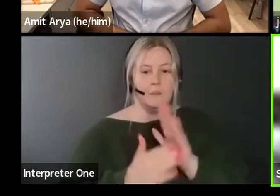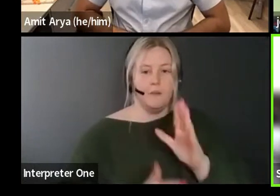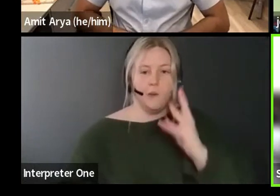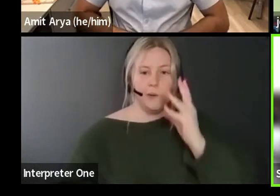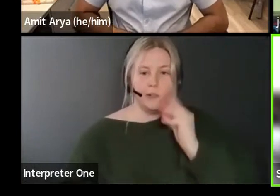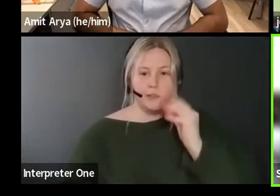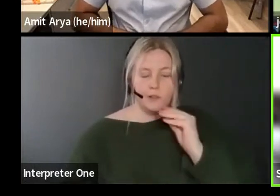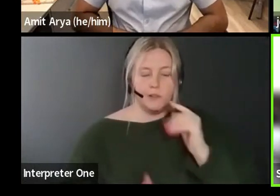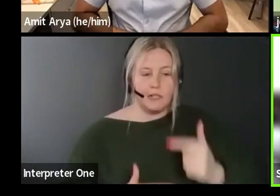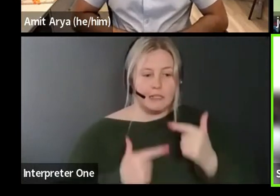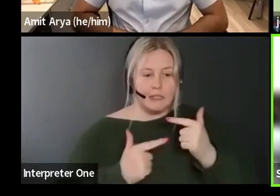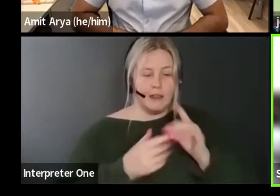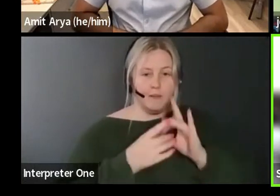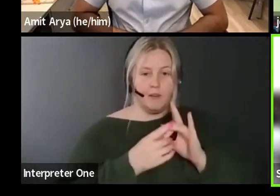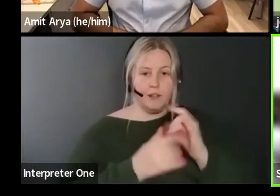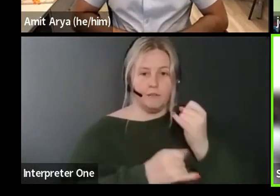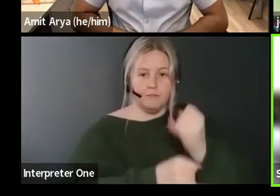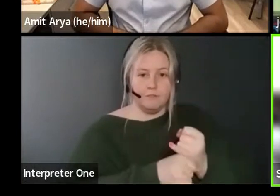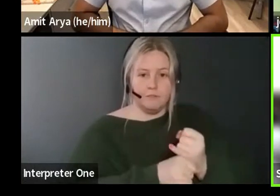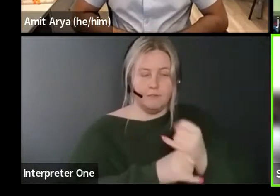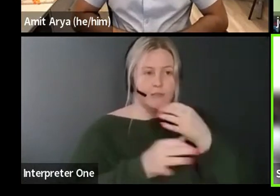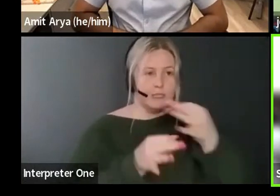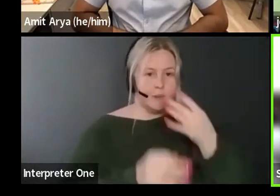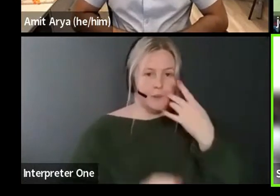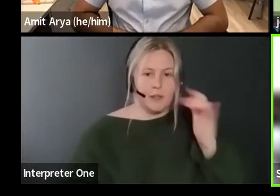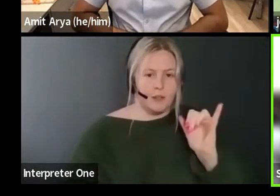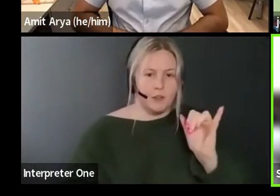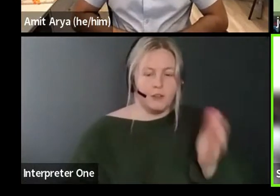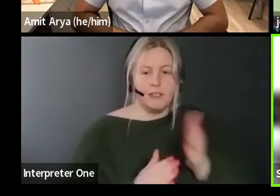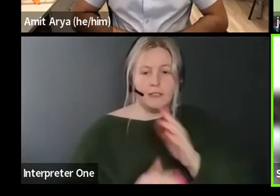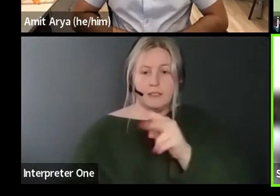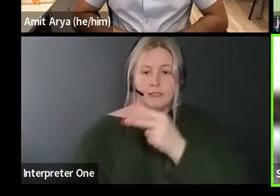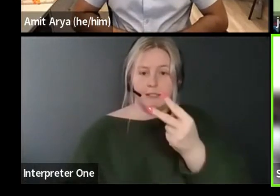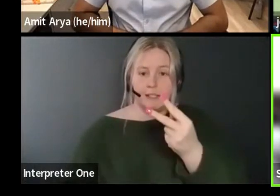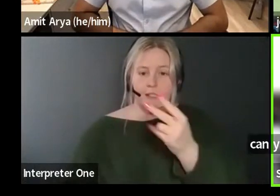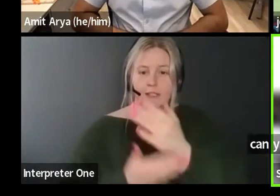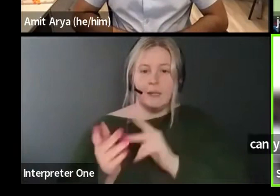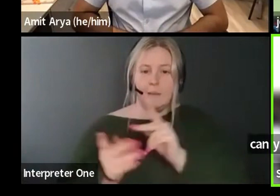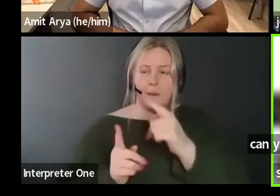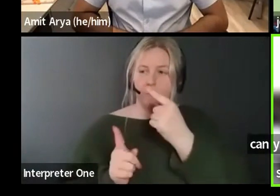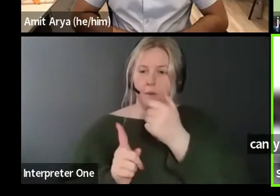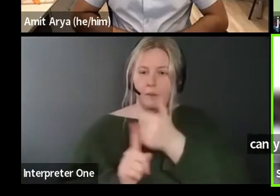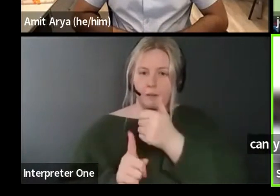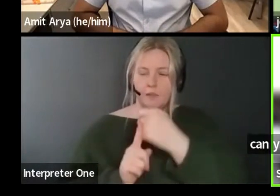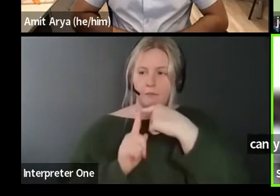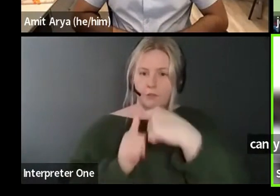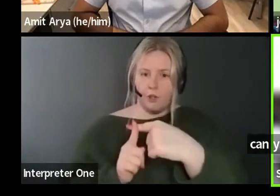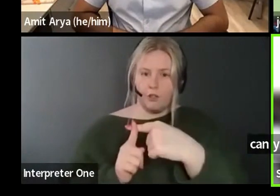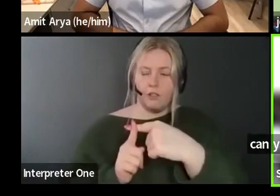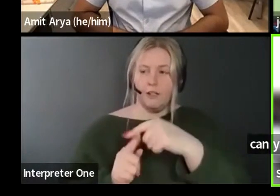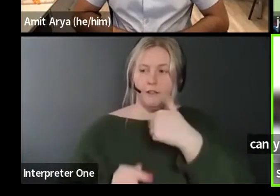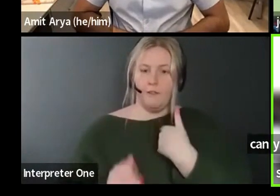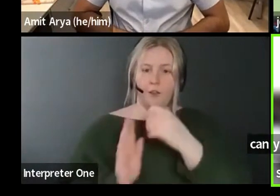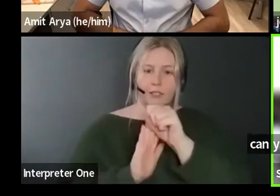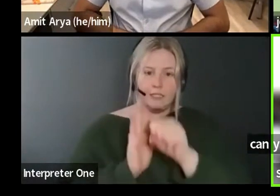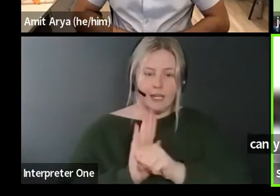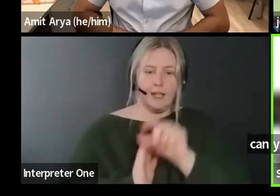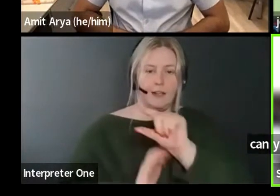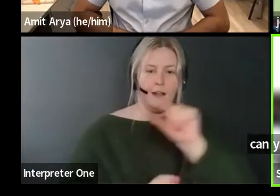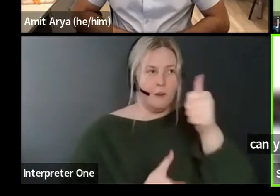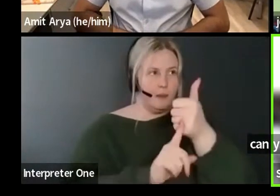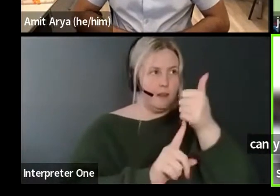one is, what are the ways people are targeted by the state for institutionalization or criminalization?